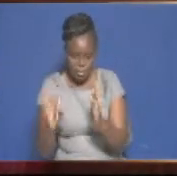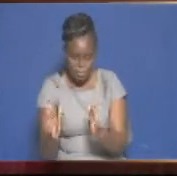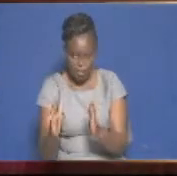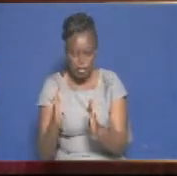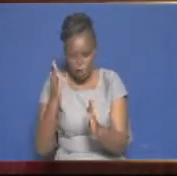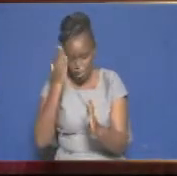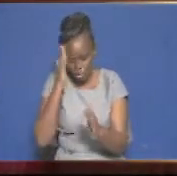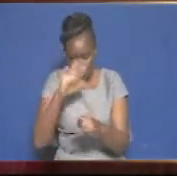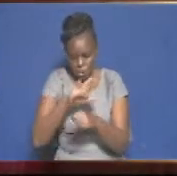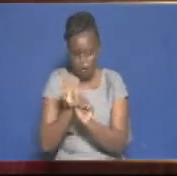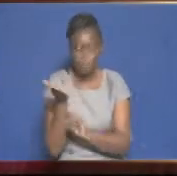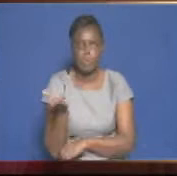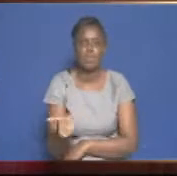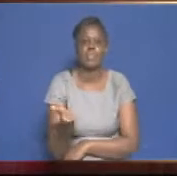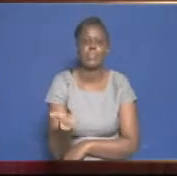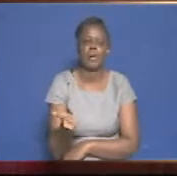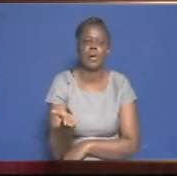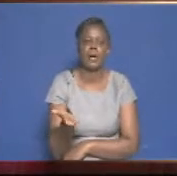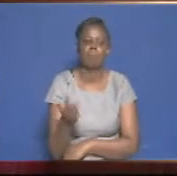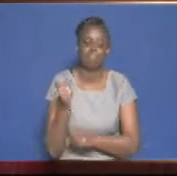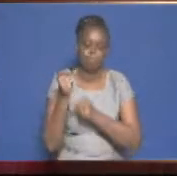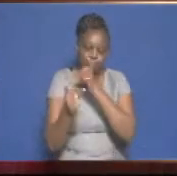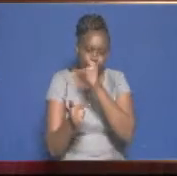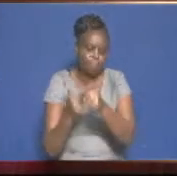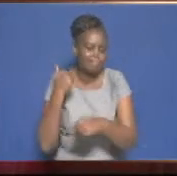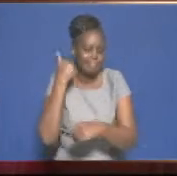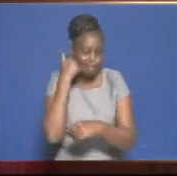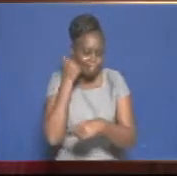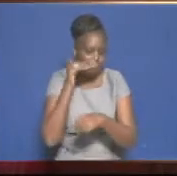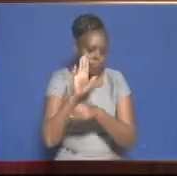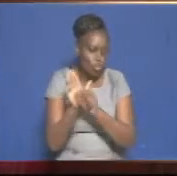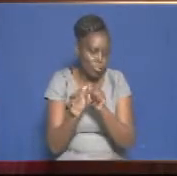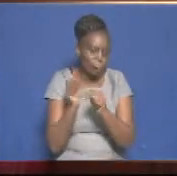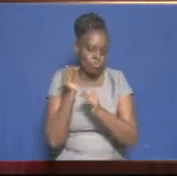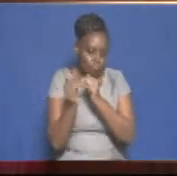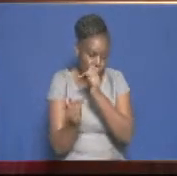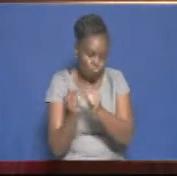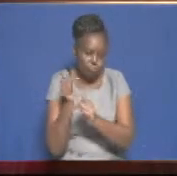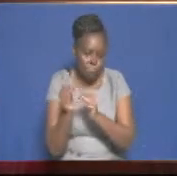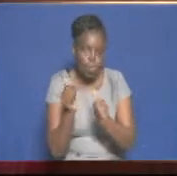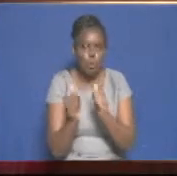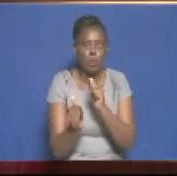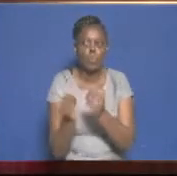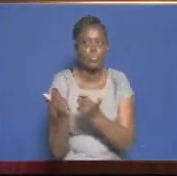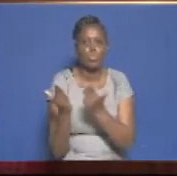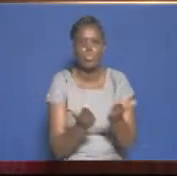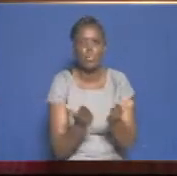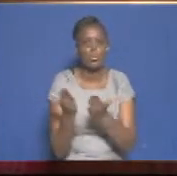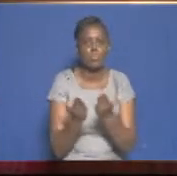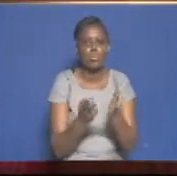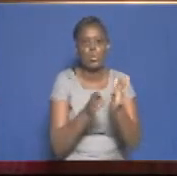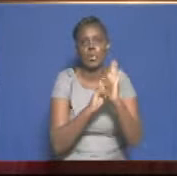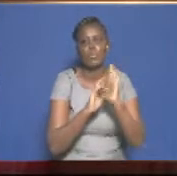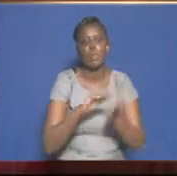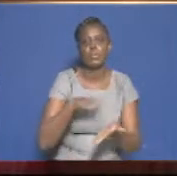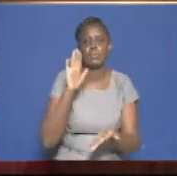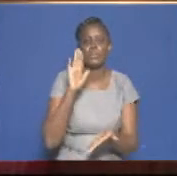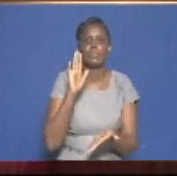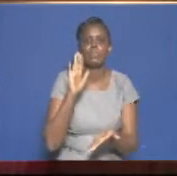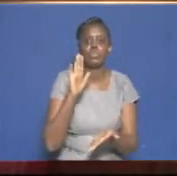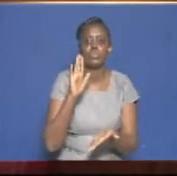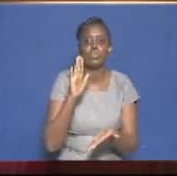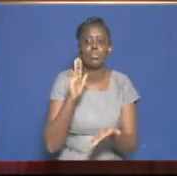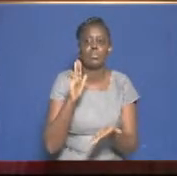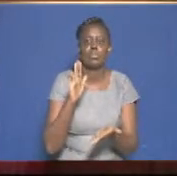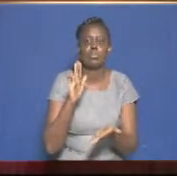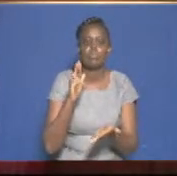COVID pandemic right now, which has come with other requirements, Mr. Speaker. We need